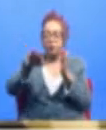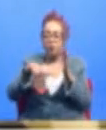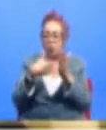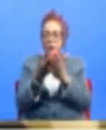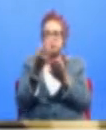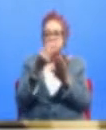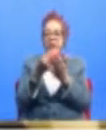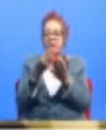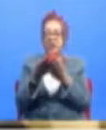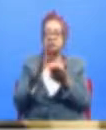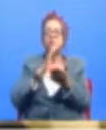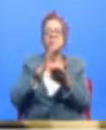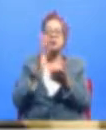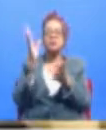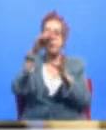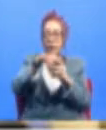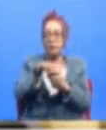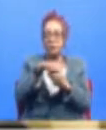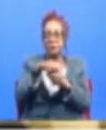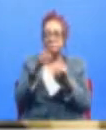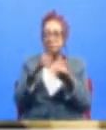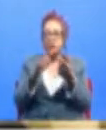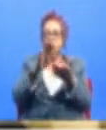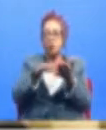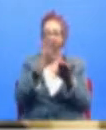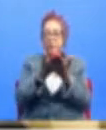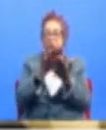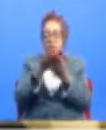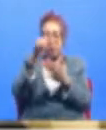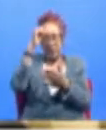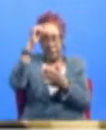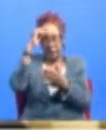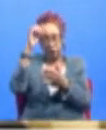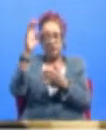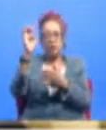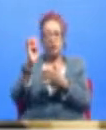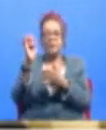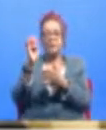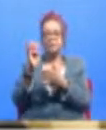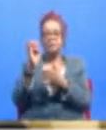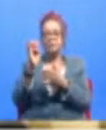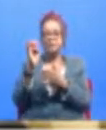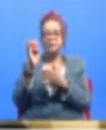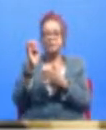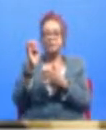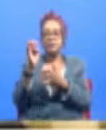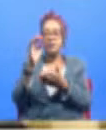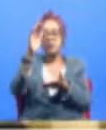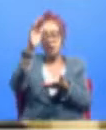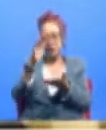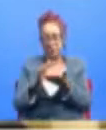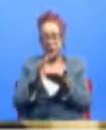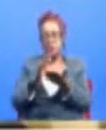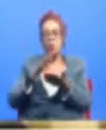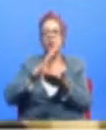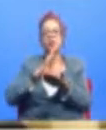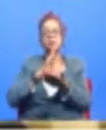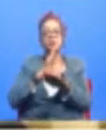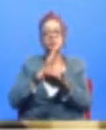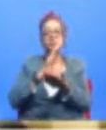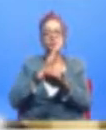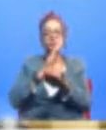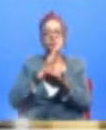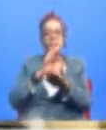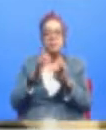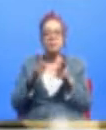servicing. So what we propose to the government of Ethiopia is a cap on debt servicing and a ring fencing